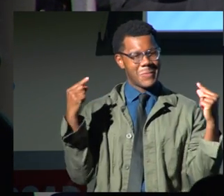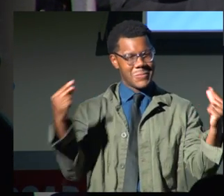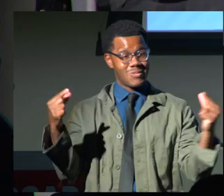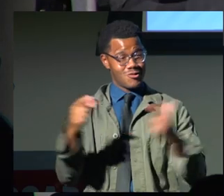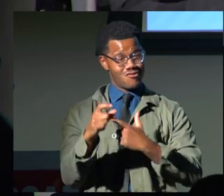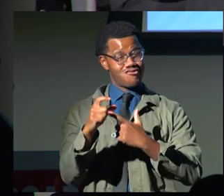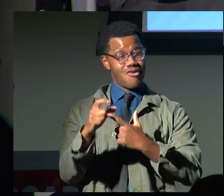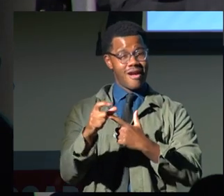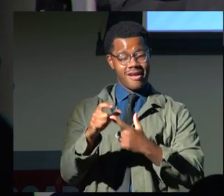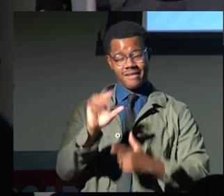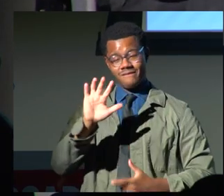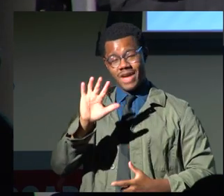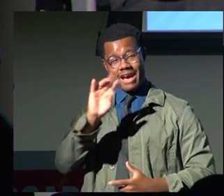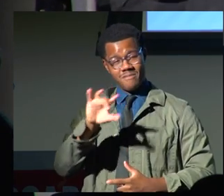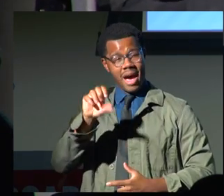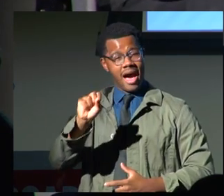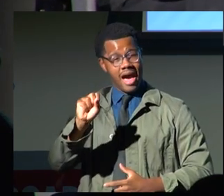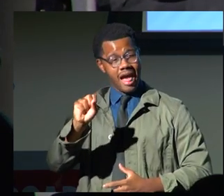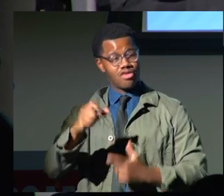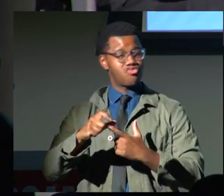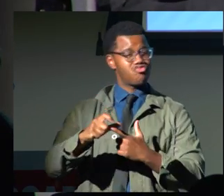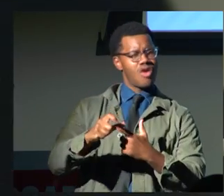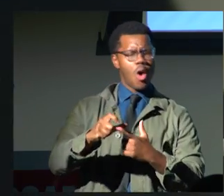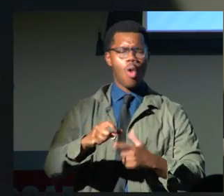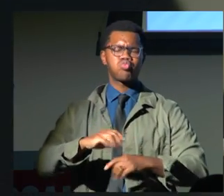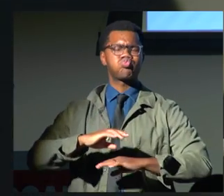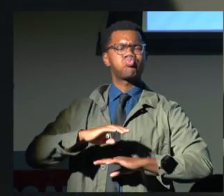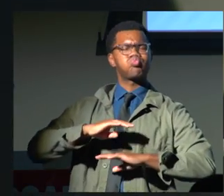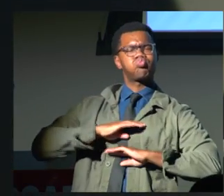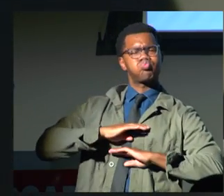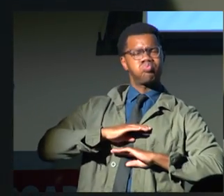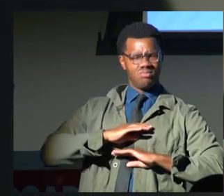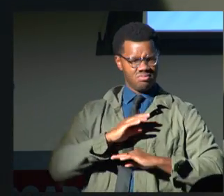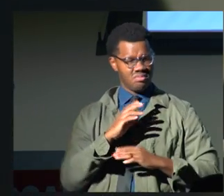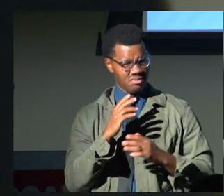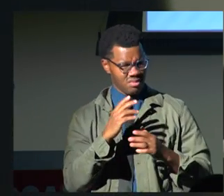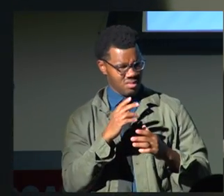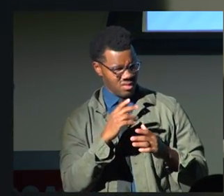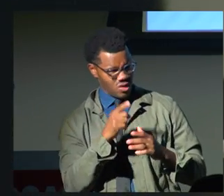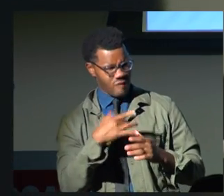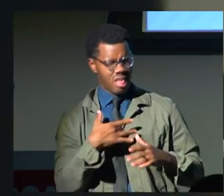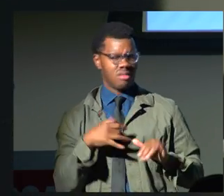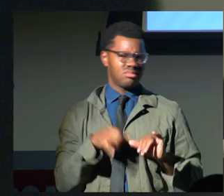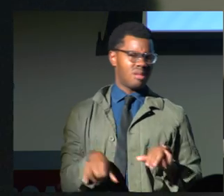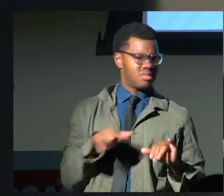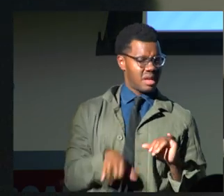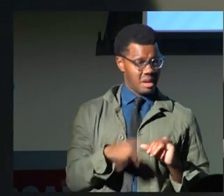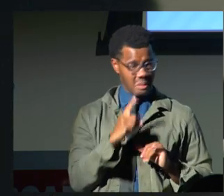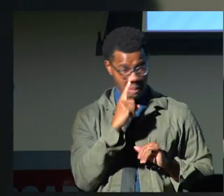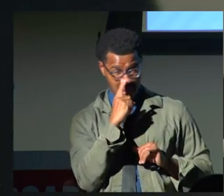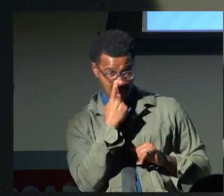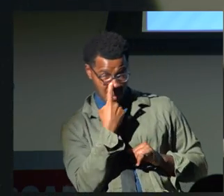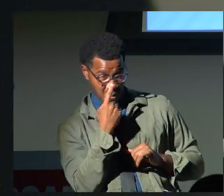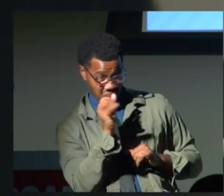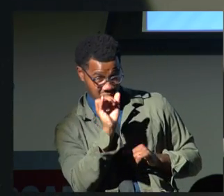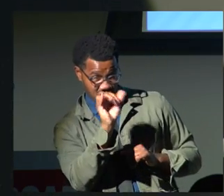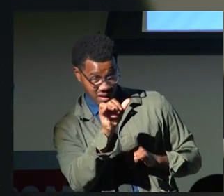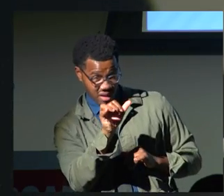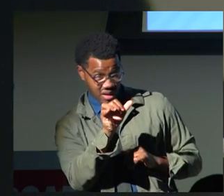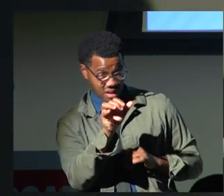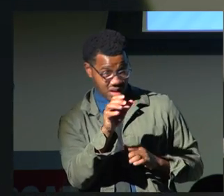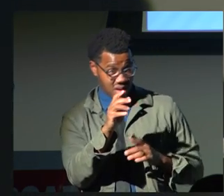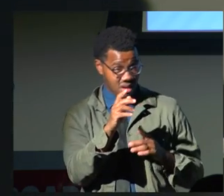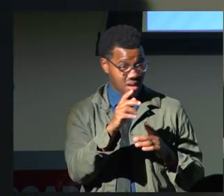nothing now. So now you've got, is it because something happens where you become a bit bored, or you've kind of just outgrown the position you're in right in making your, in